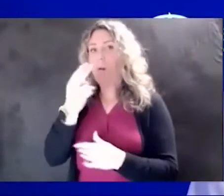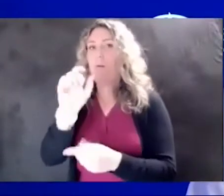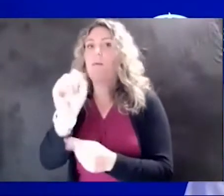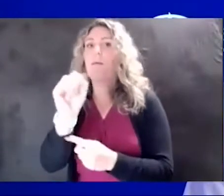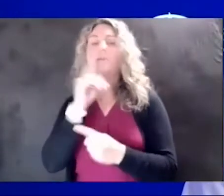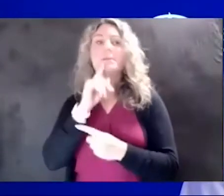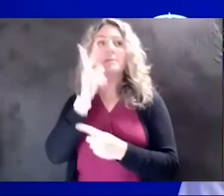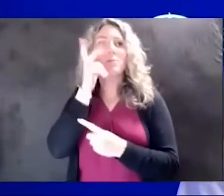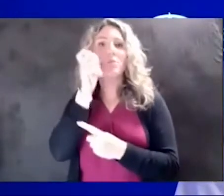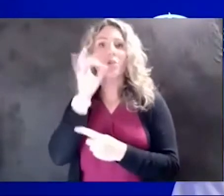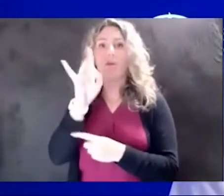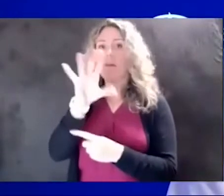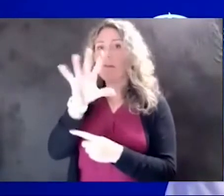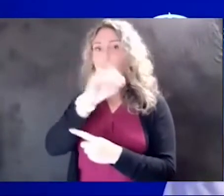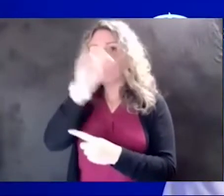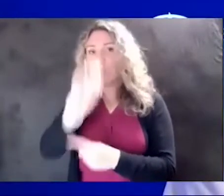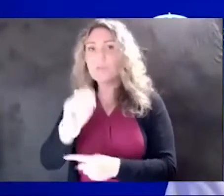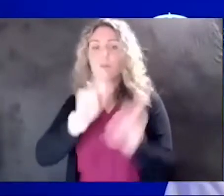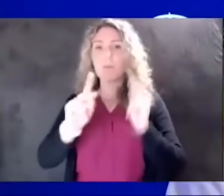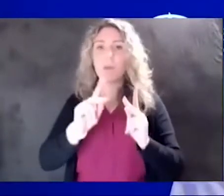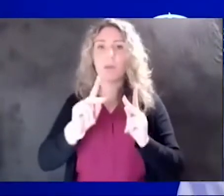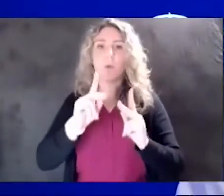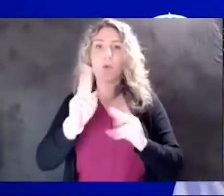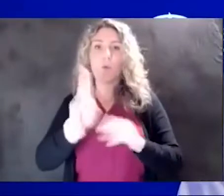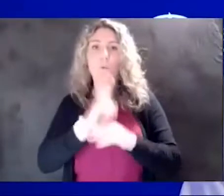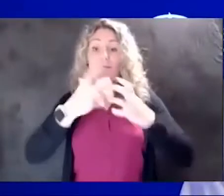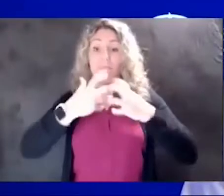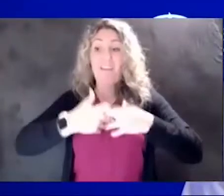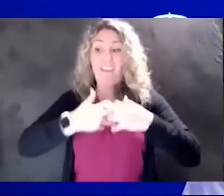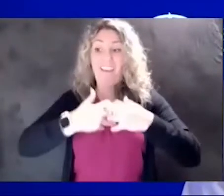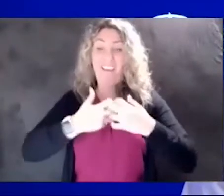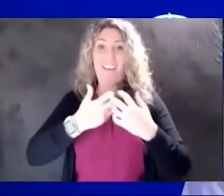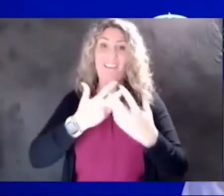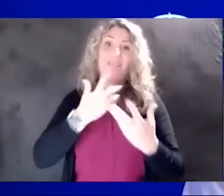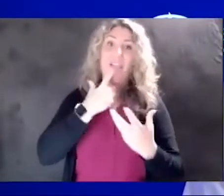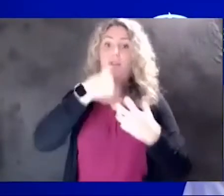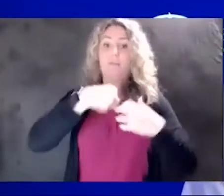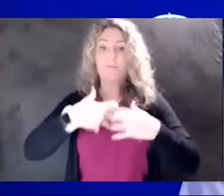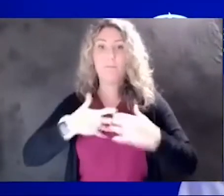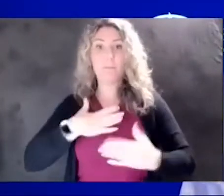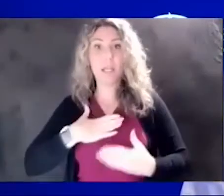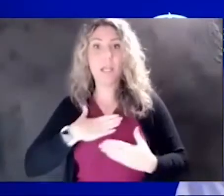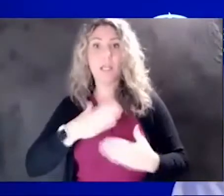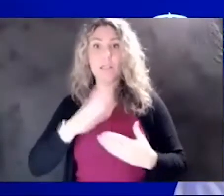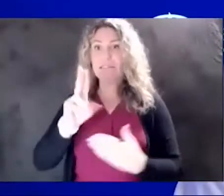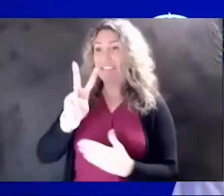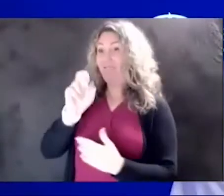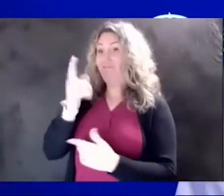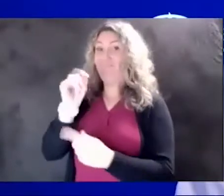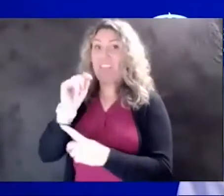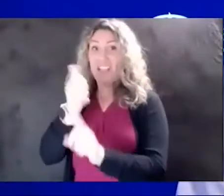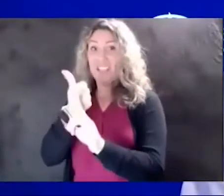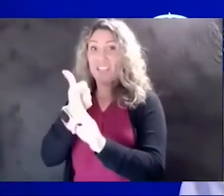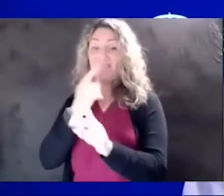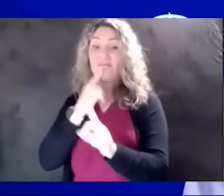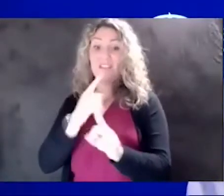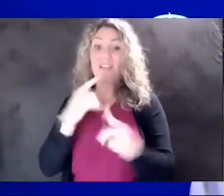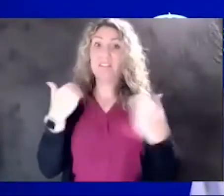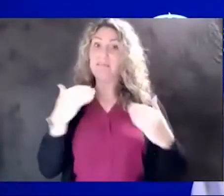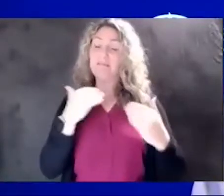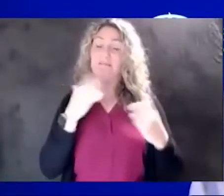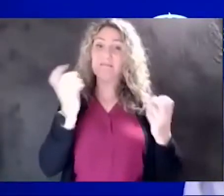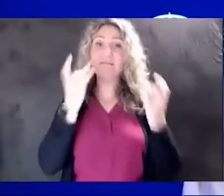of people on mechanical ventilation, if it is the ventilator that they're actually talking about, that is pretty grave, because that is the last step